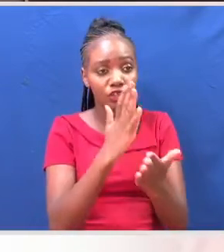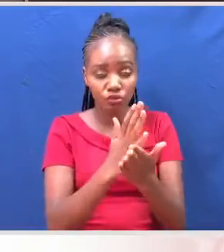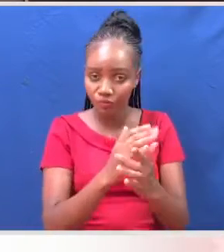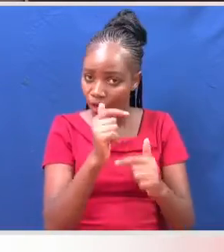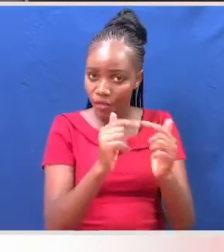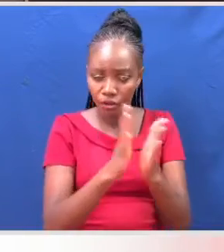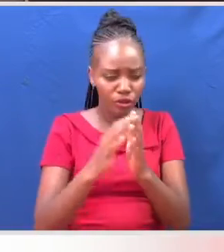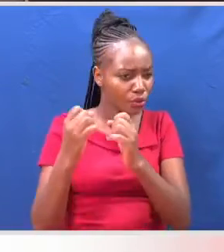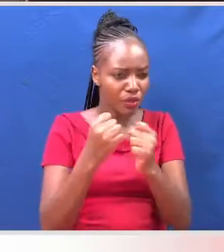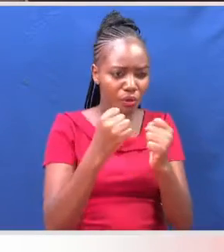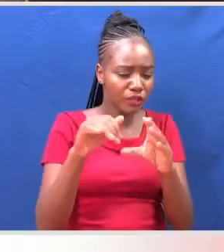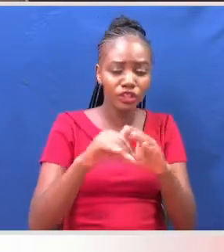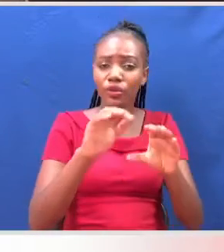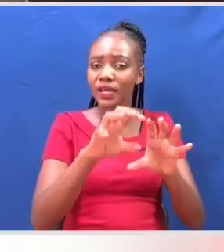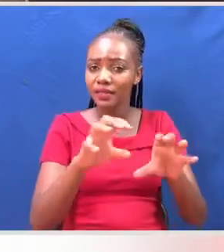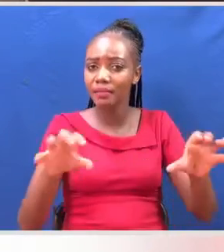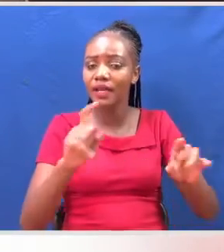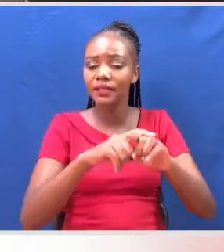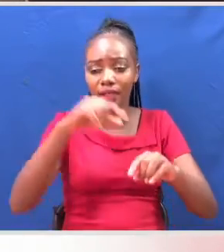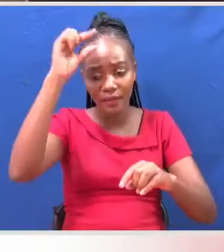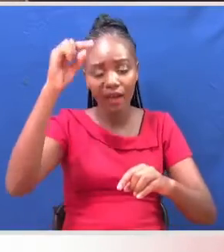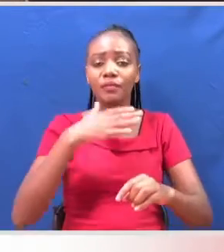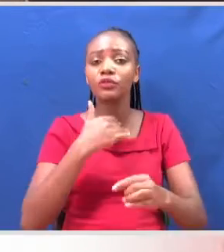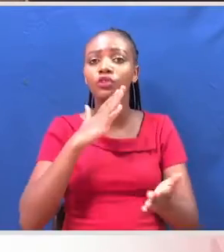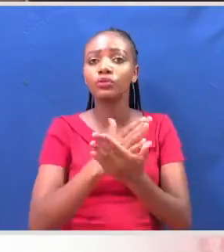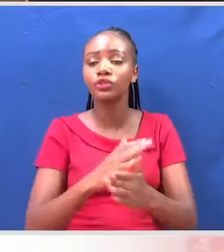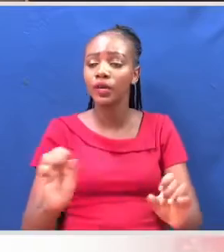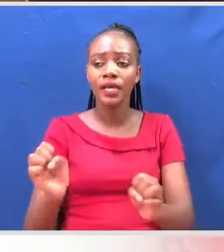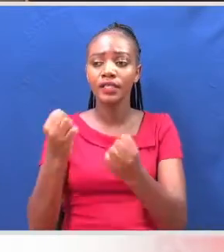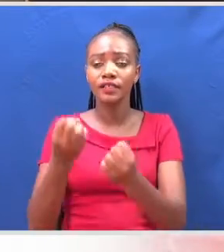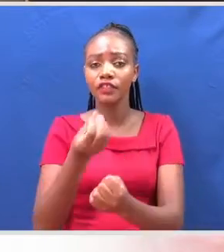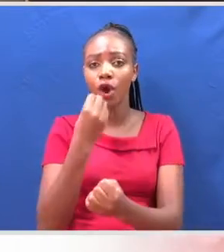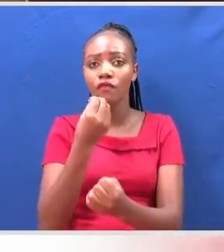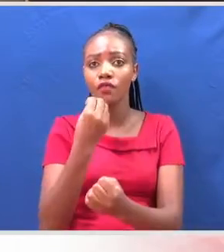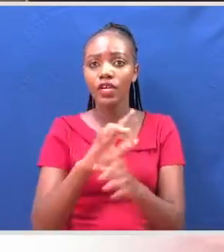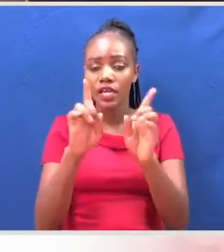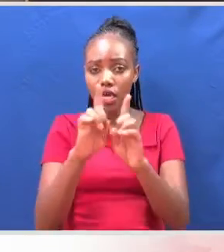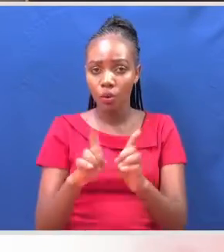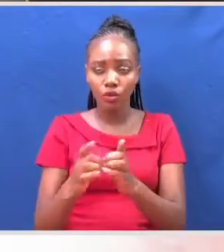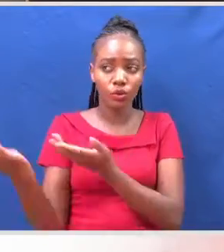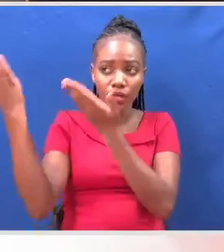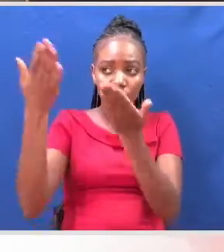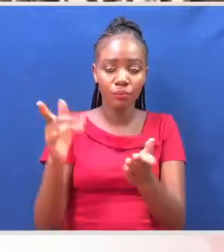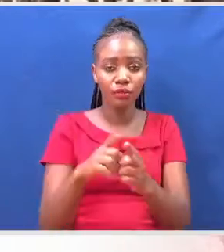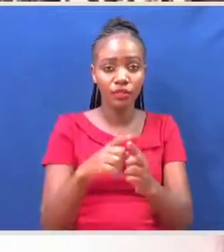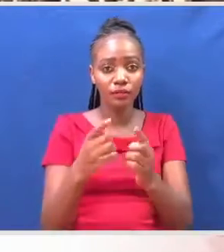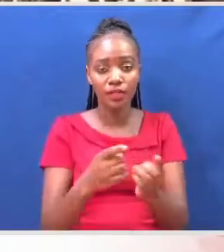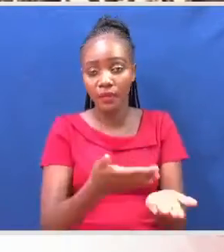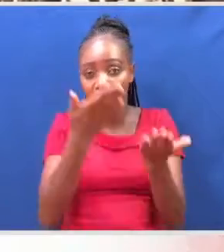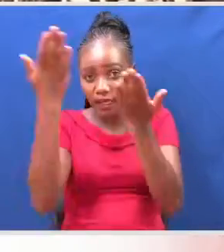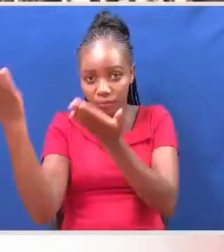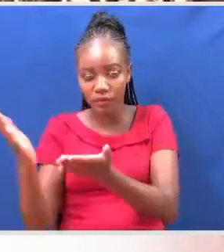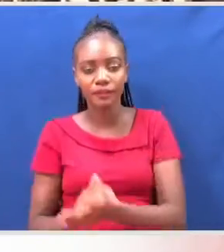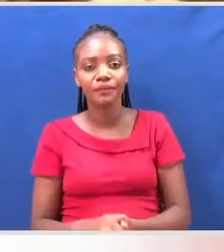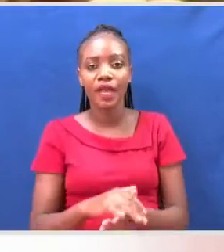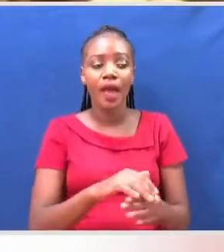market in the region as the government ensures the safety of food imports and exports. Maize farmers